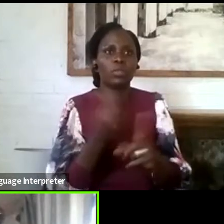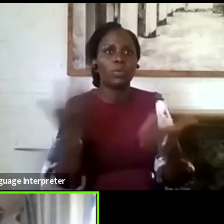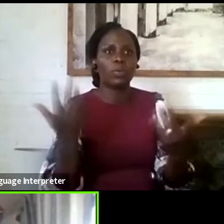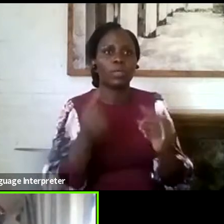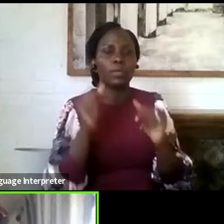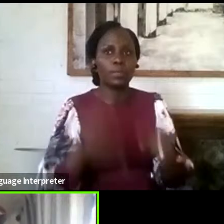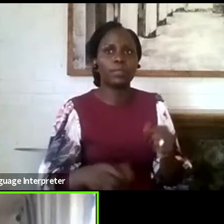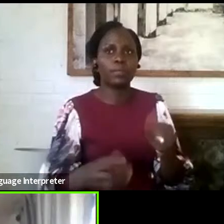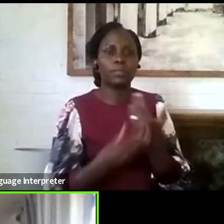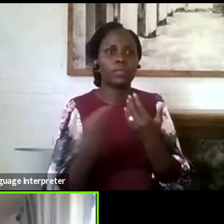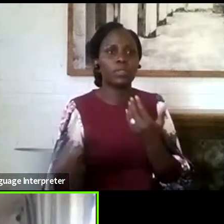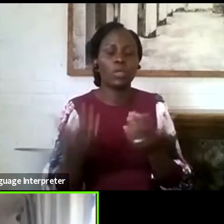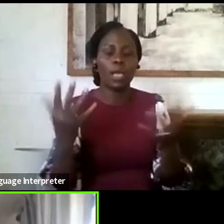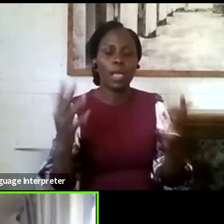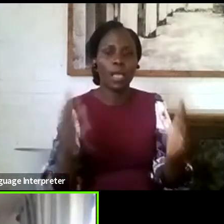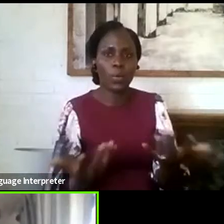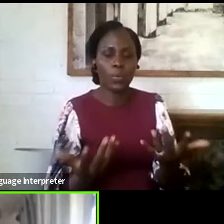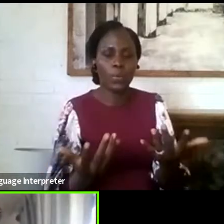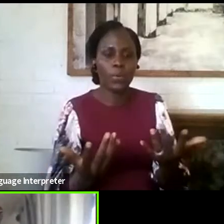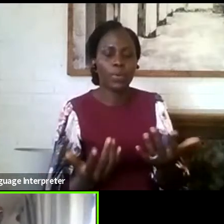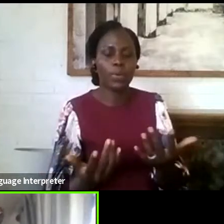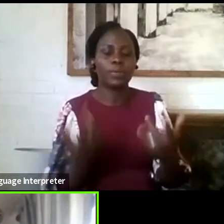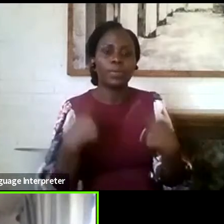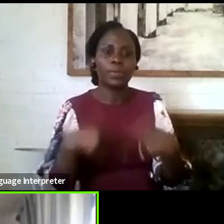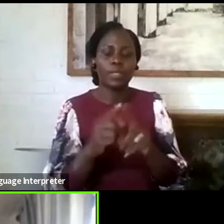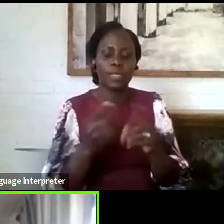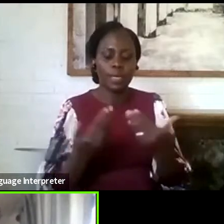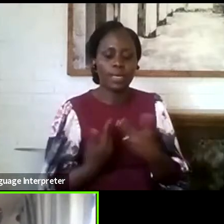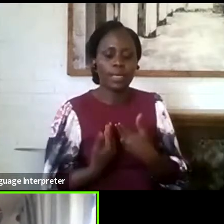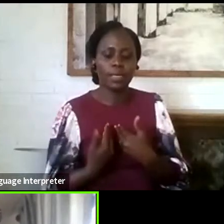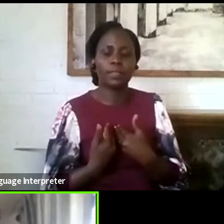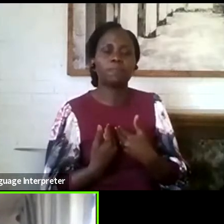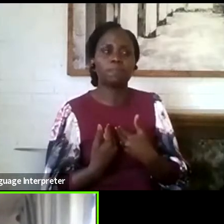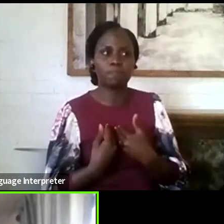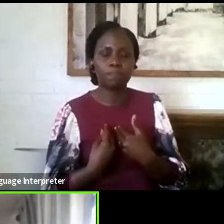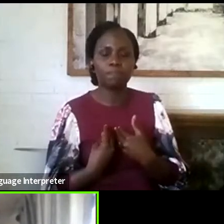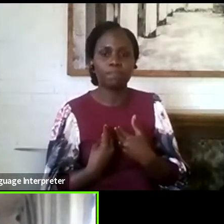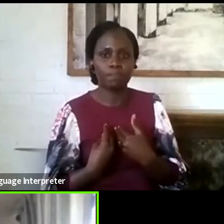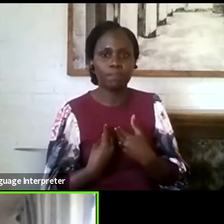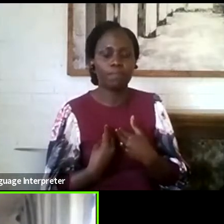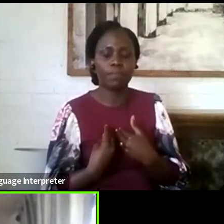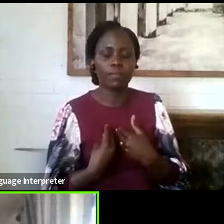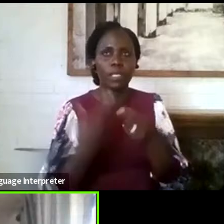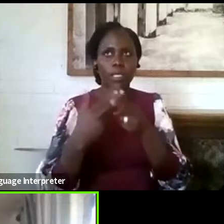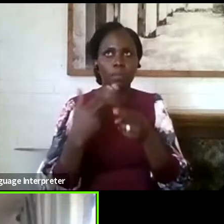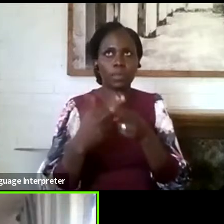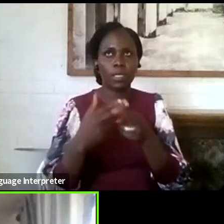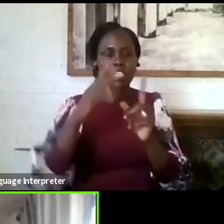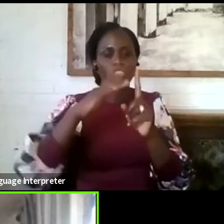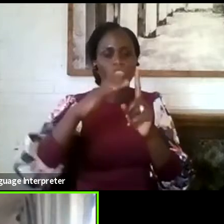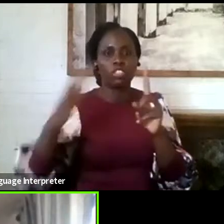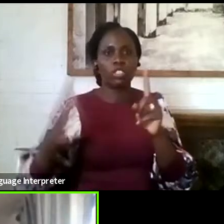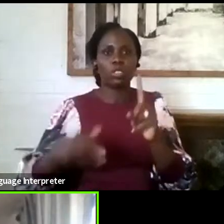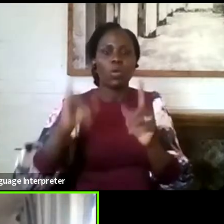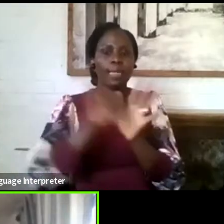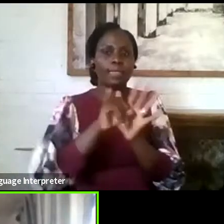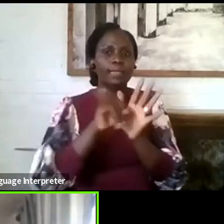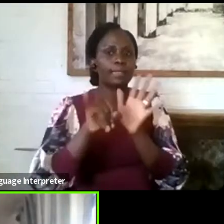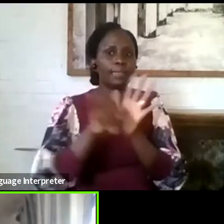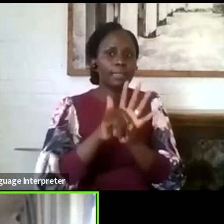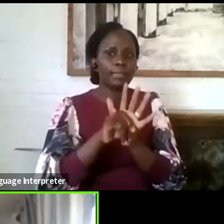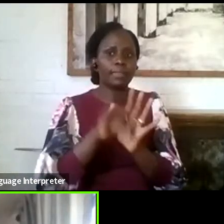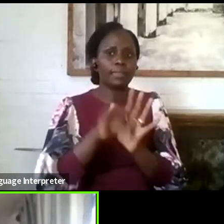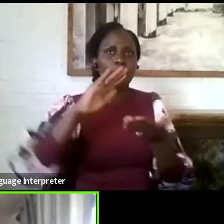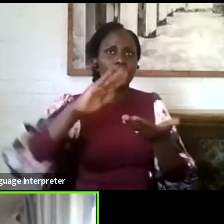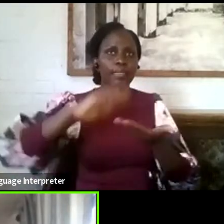that we had for what we call the digital identity stakeholder engagement. So